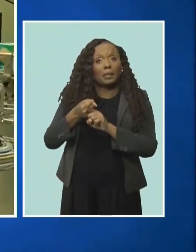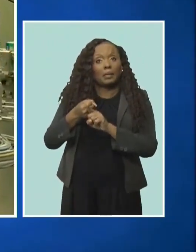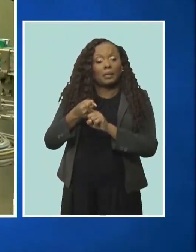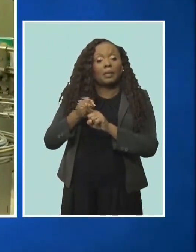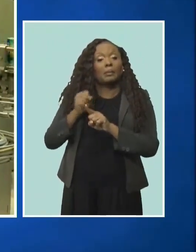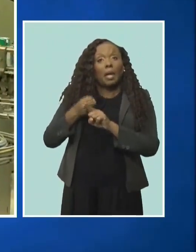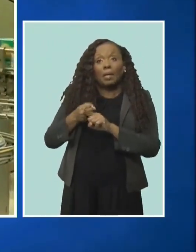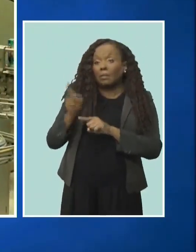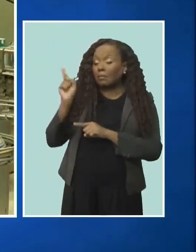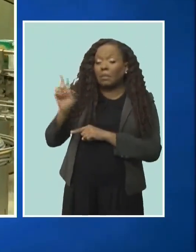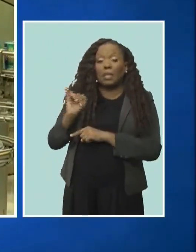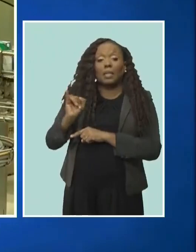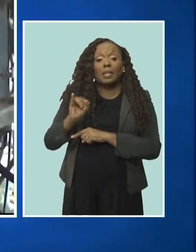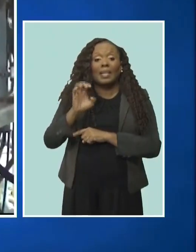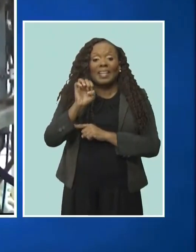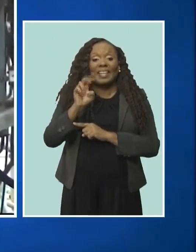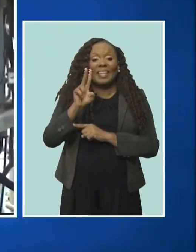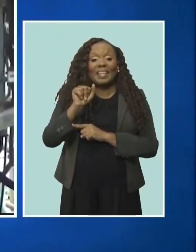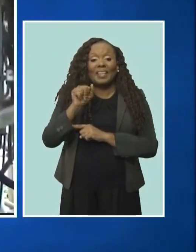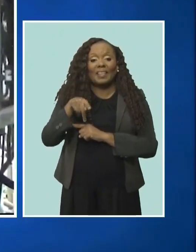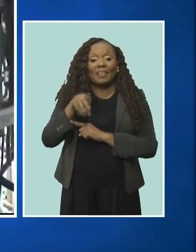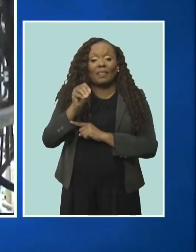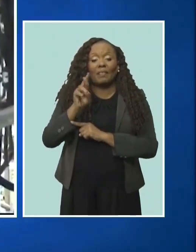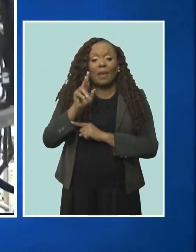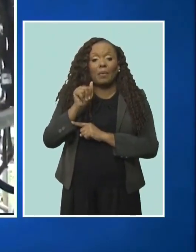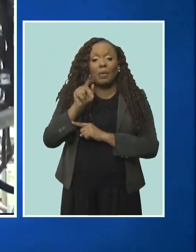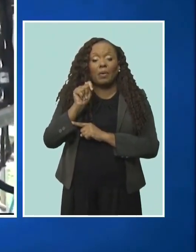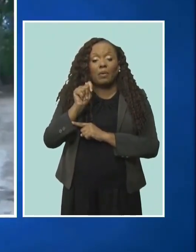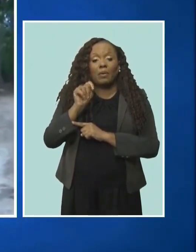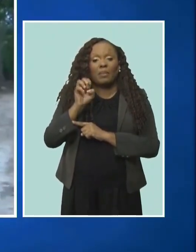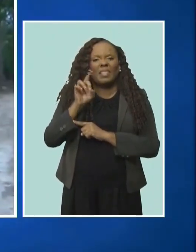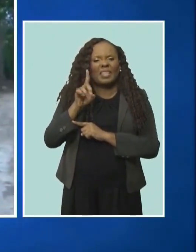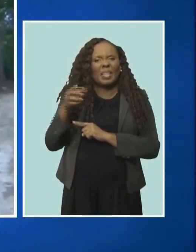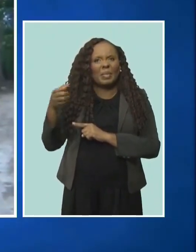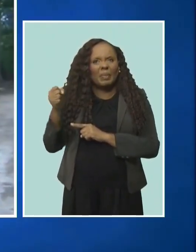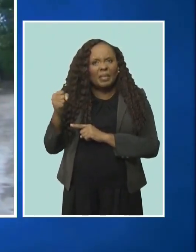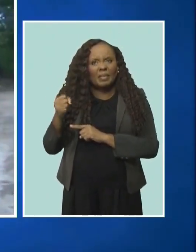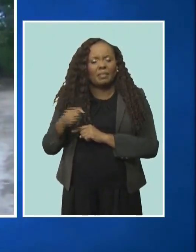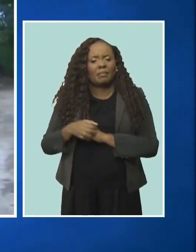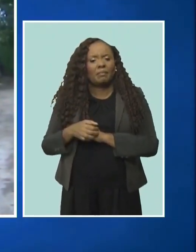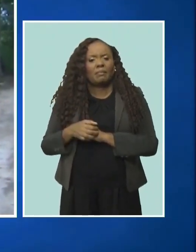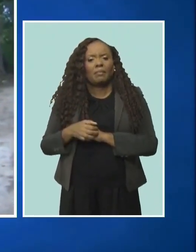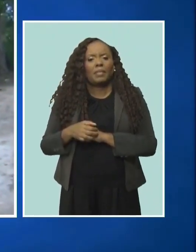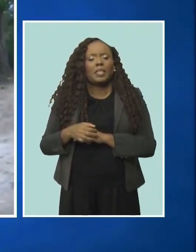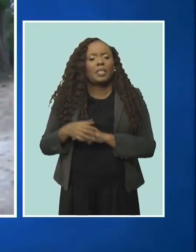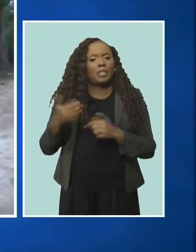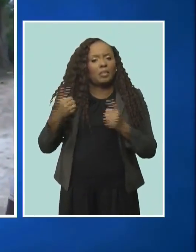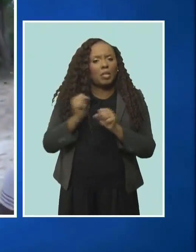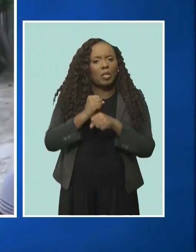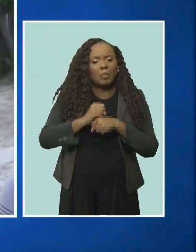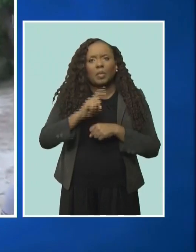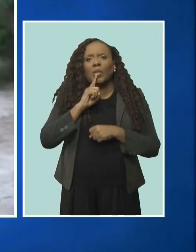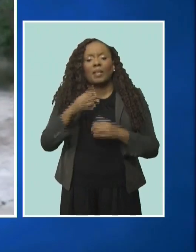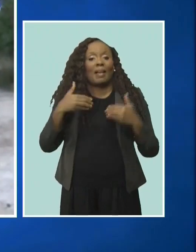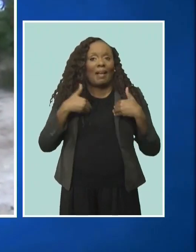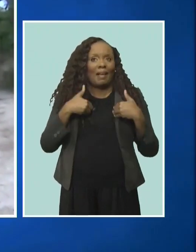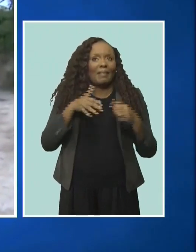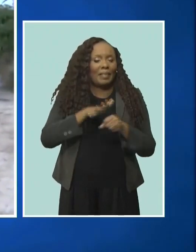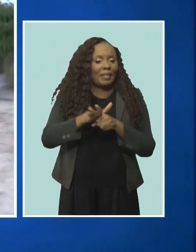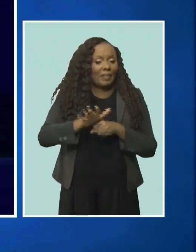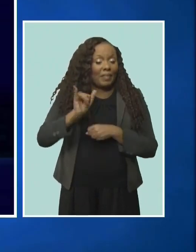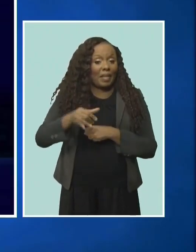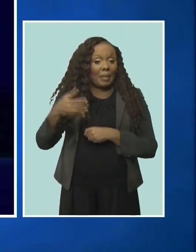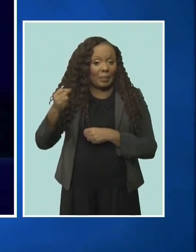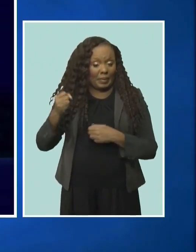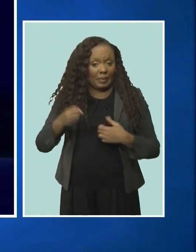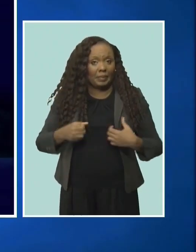and vanilla milk, the company is also working with great care and perseverance to correct this. This issue